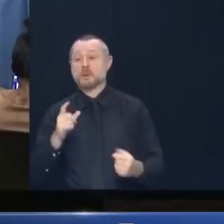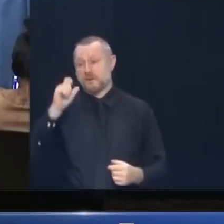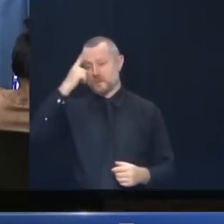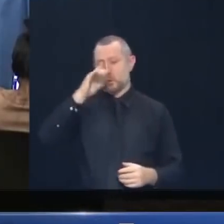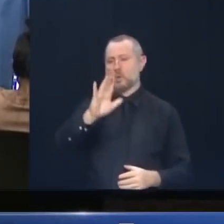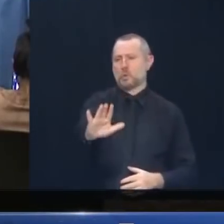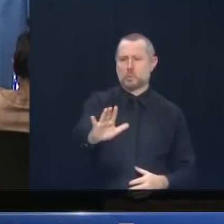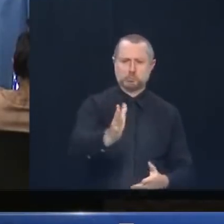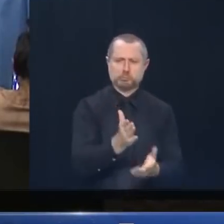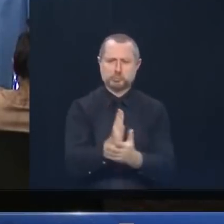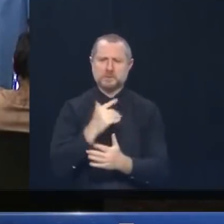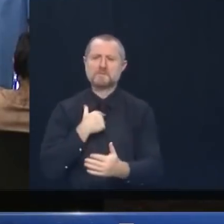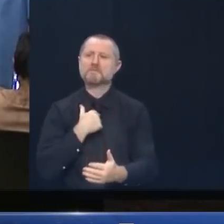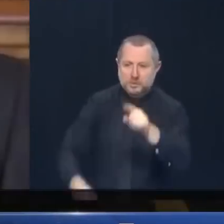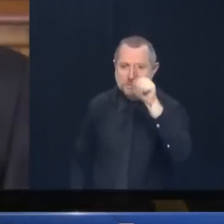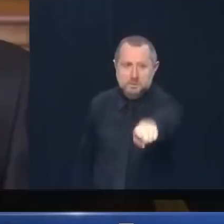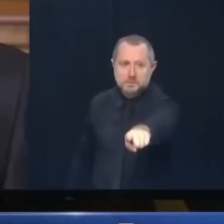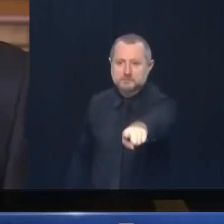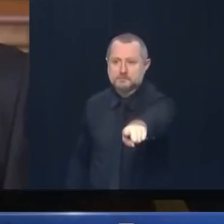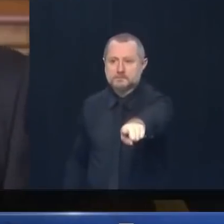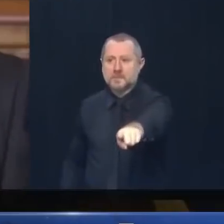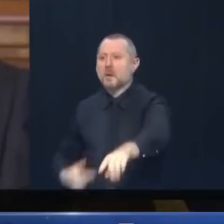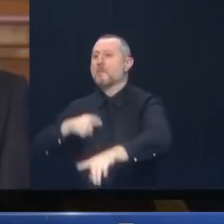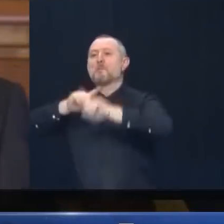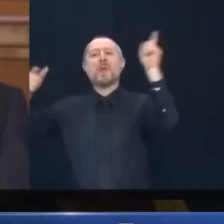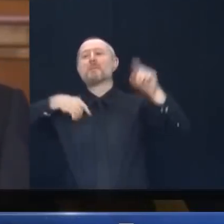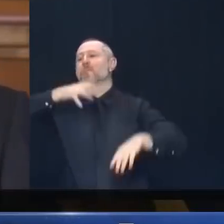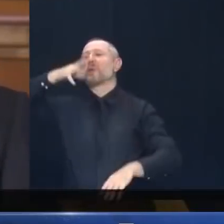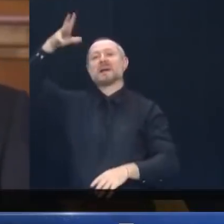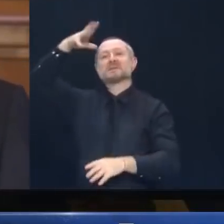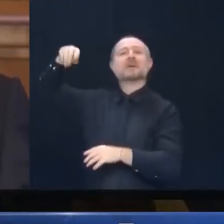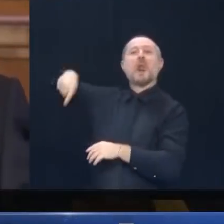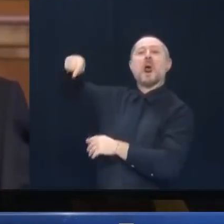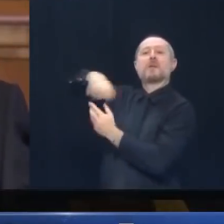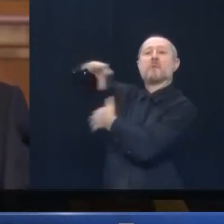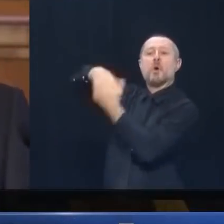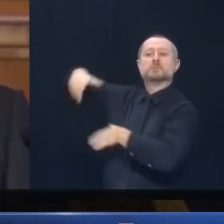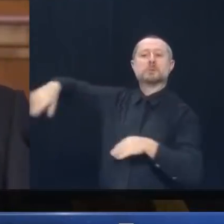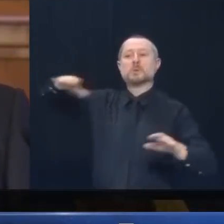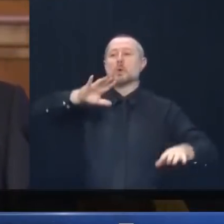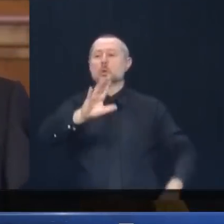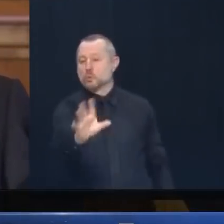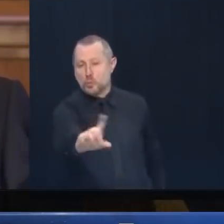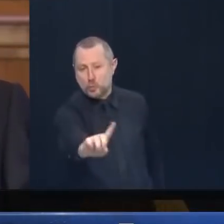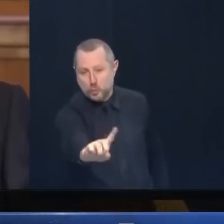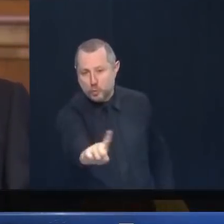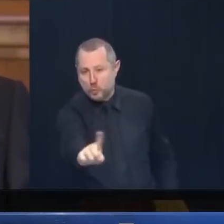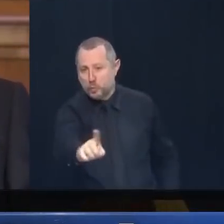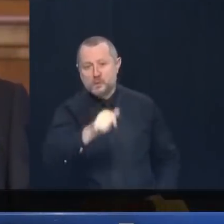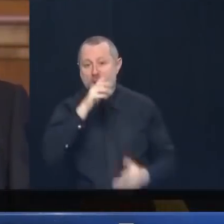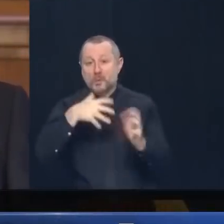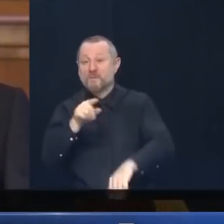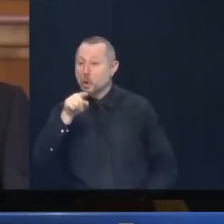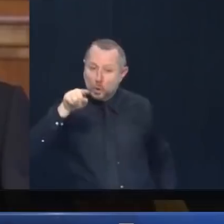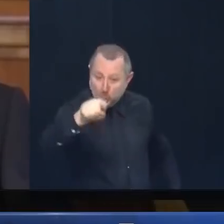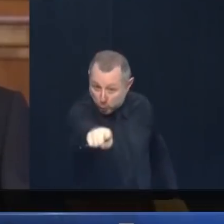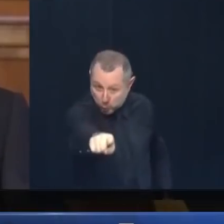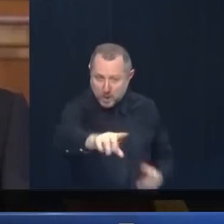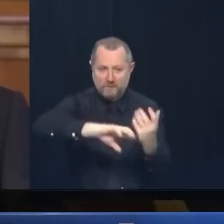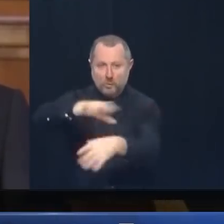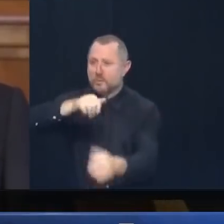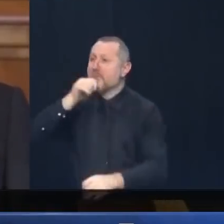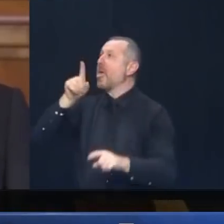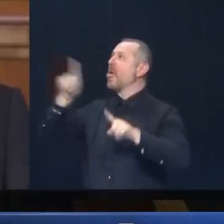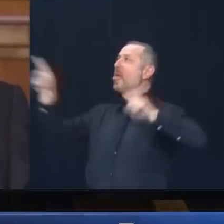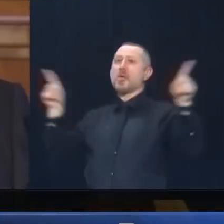That exchange led to this. Parents are still confused as well. The schools in New they're York not City confused. tomorrow. You're confused. No, I think But parents read